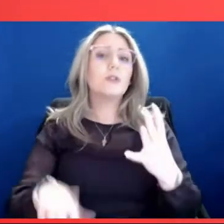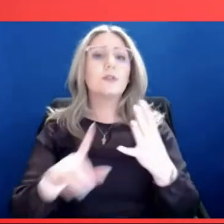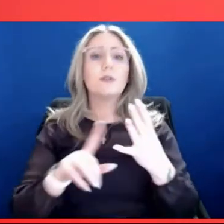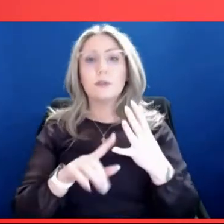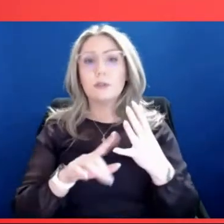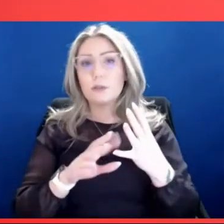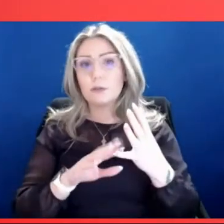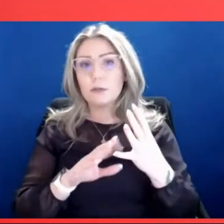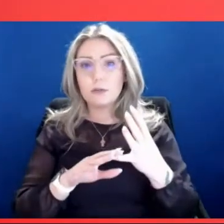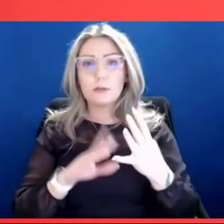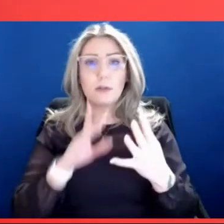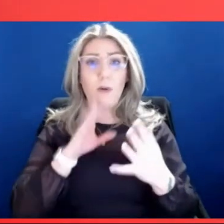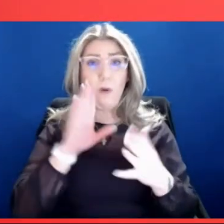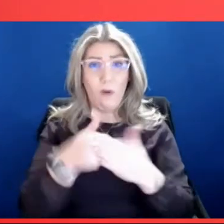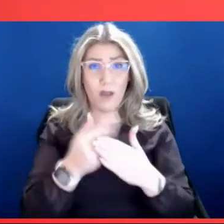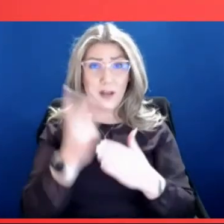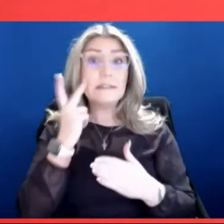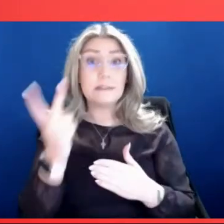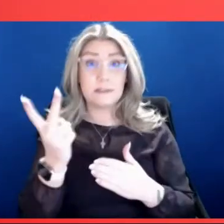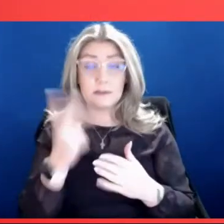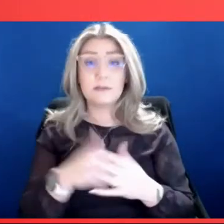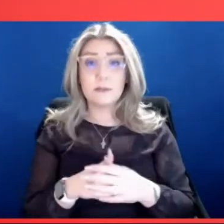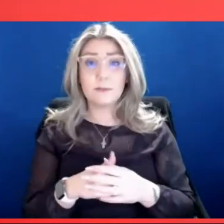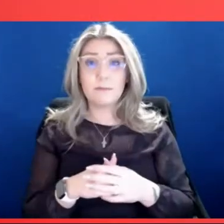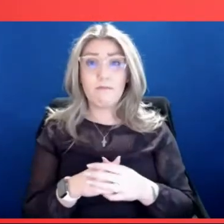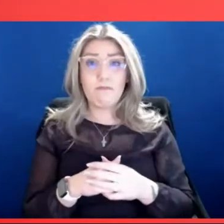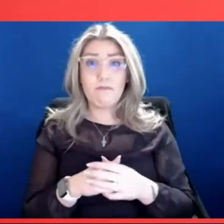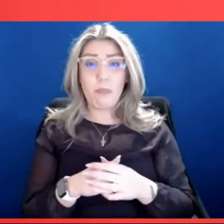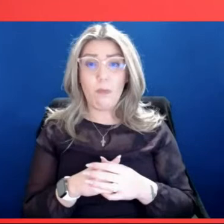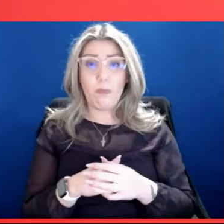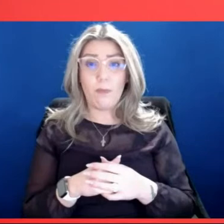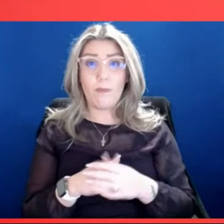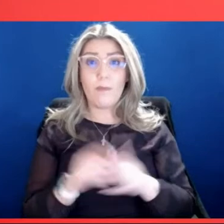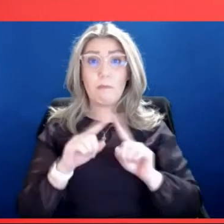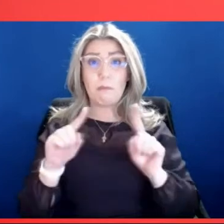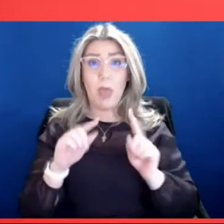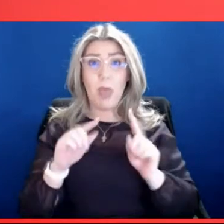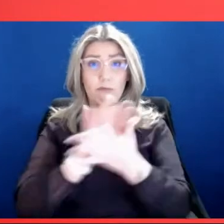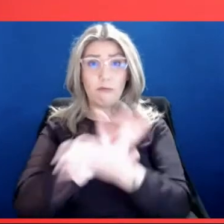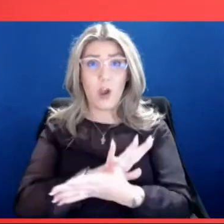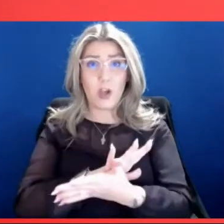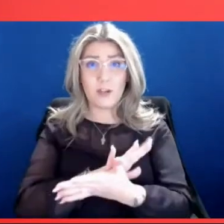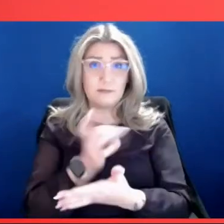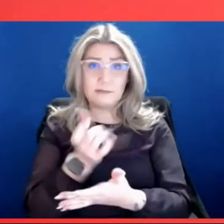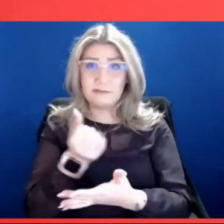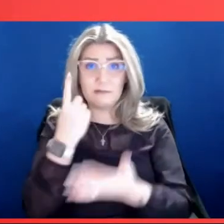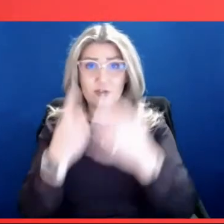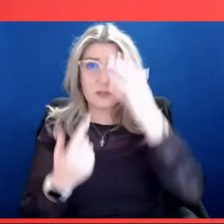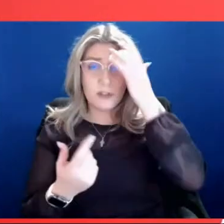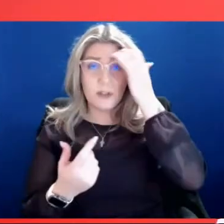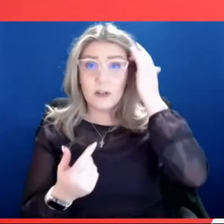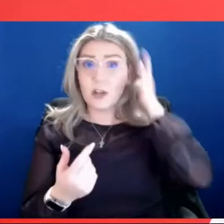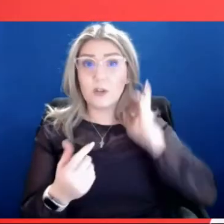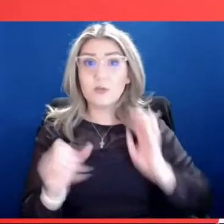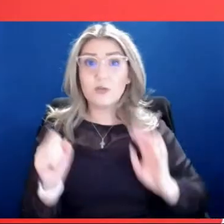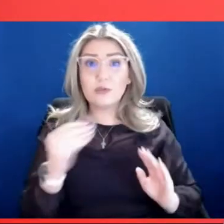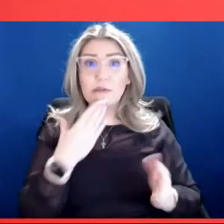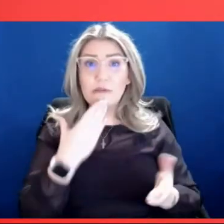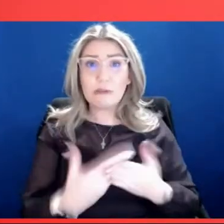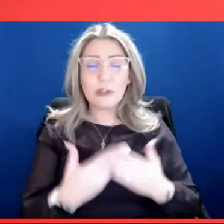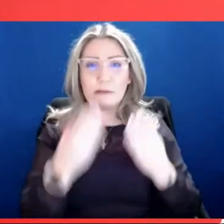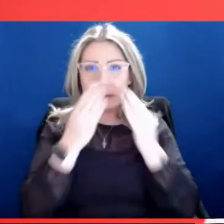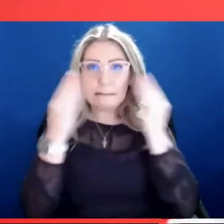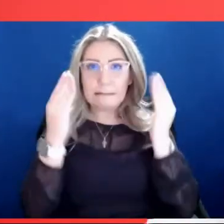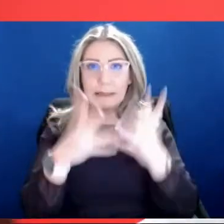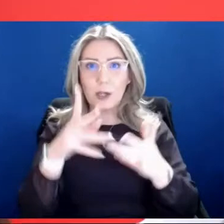have been seen, but the cause isn't understood. I mean, it was so good they didn't really care, because people were